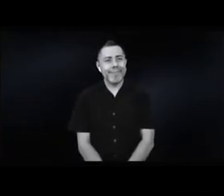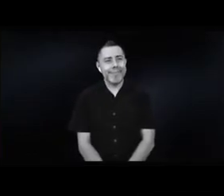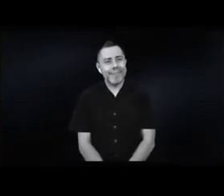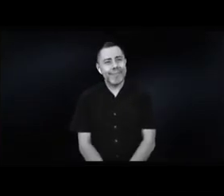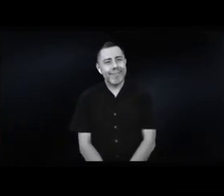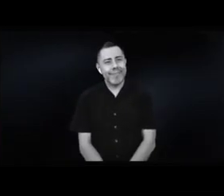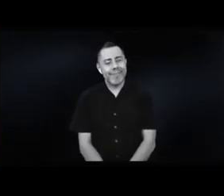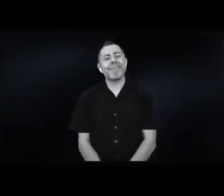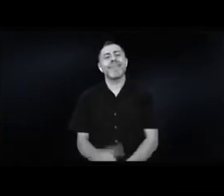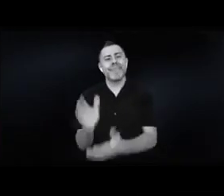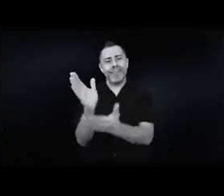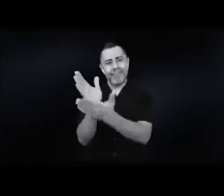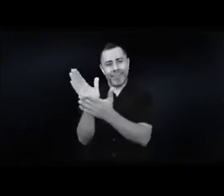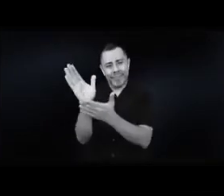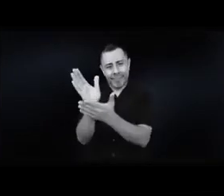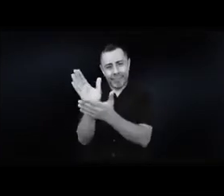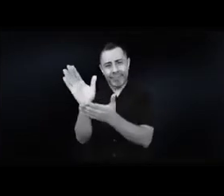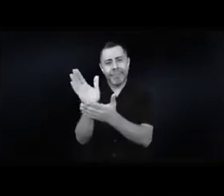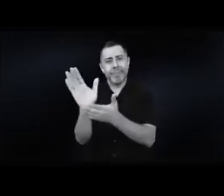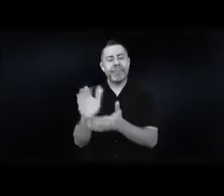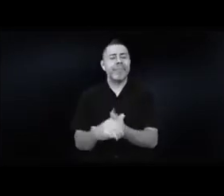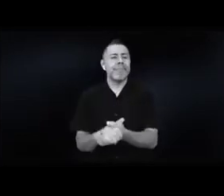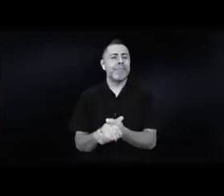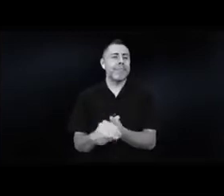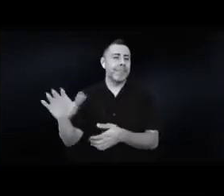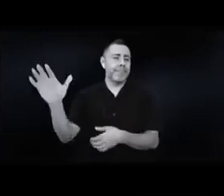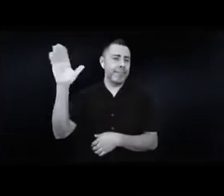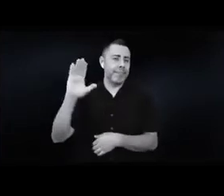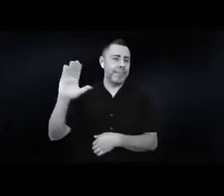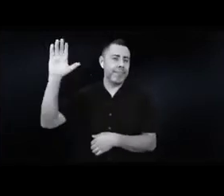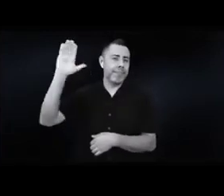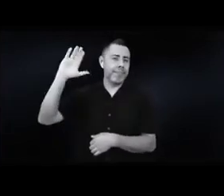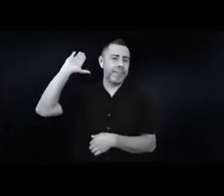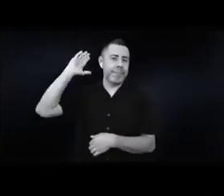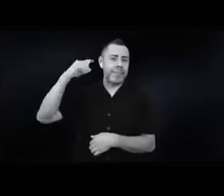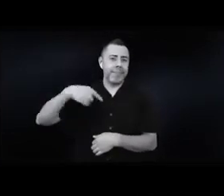All right, so when I was a